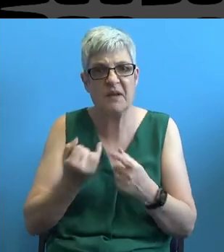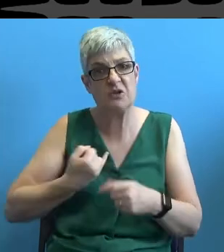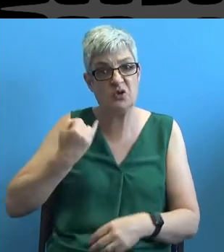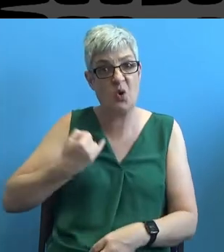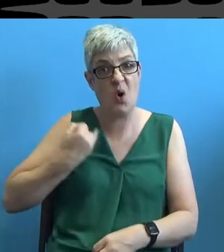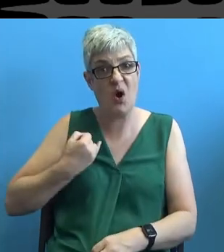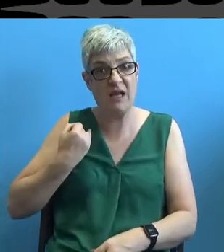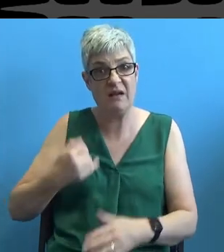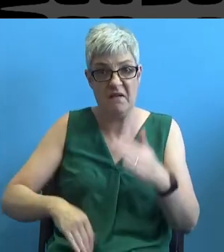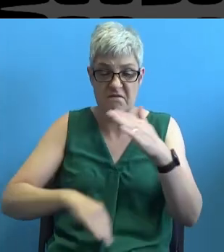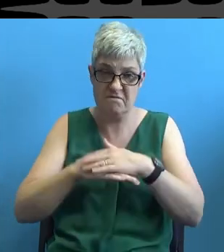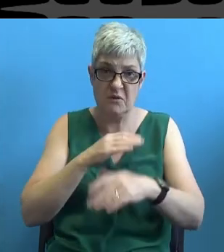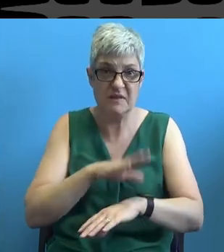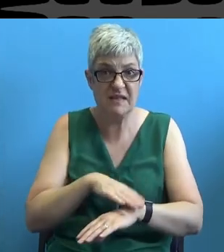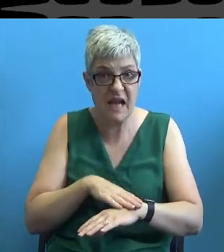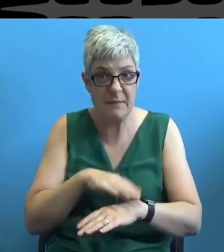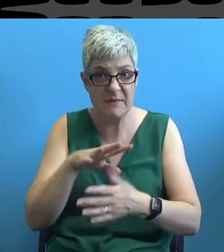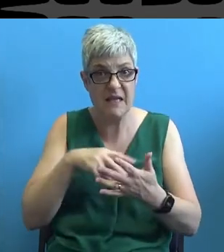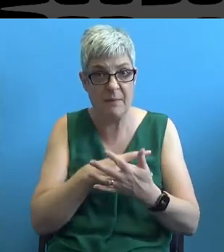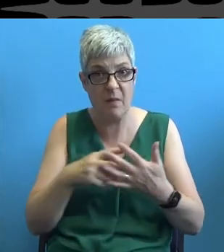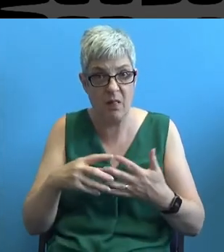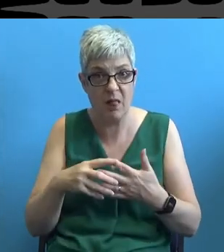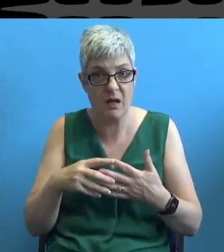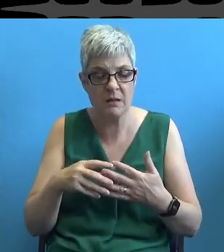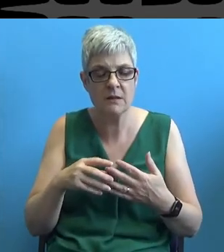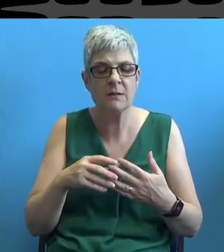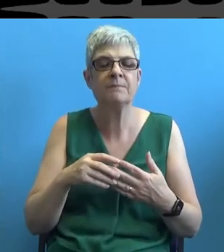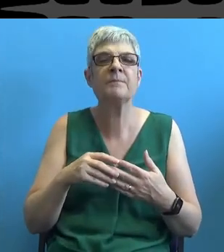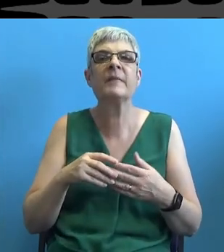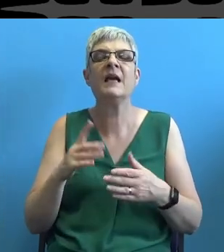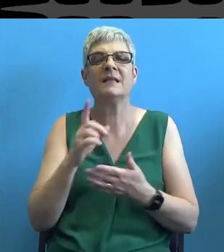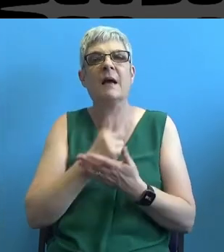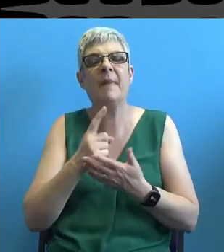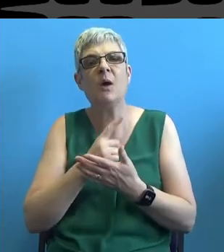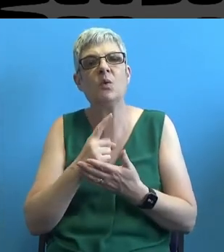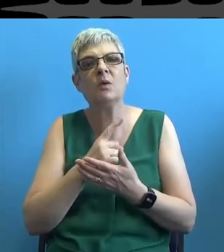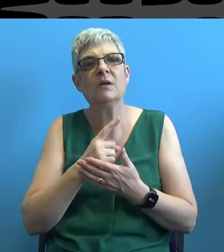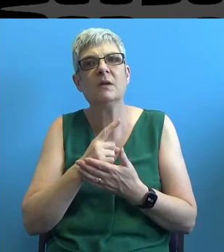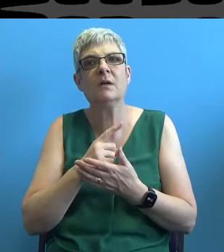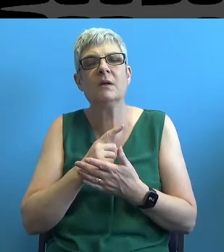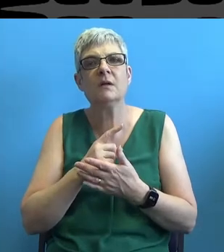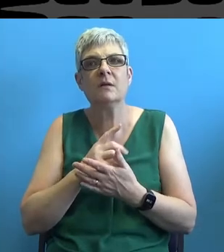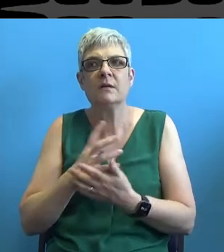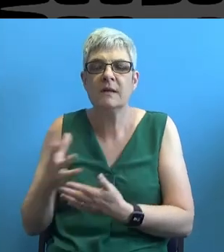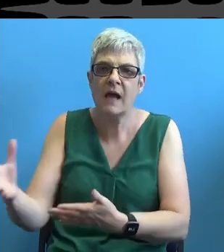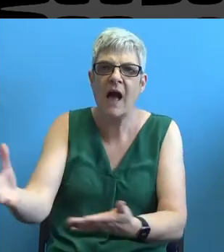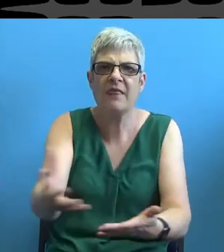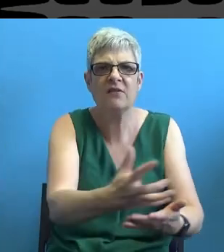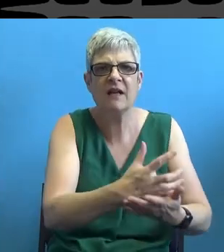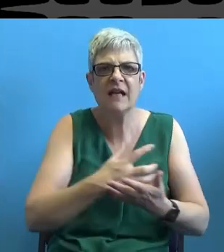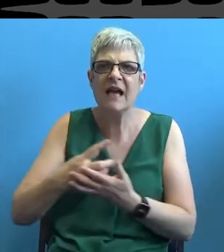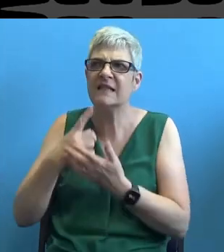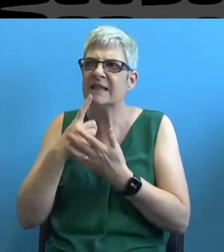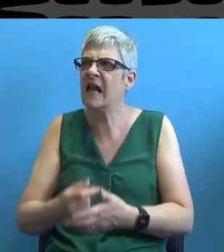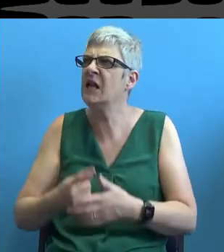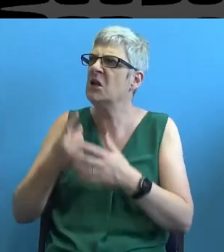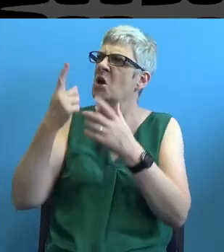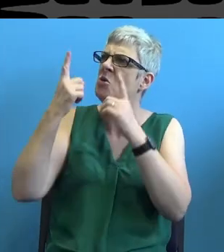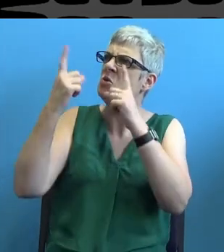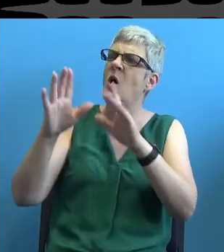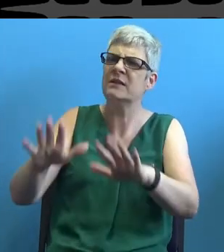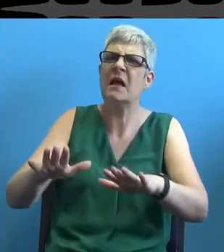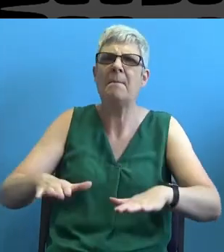timetable. It's about gathering to affirm how great is the mercy of God and